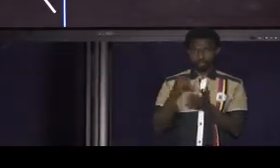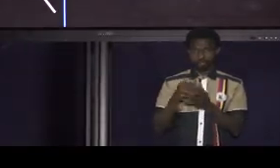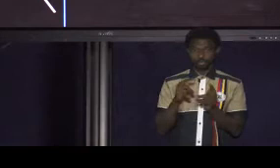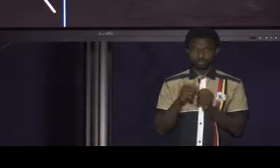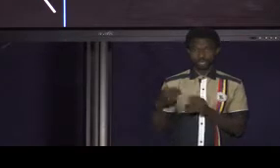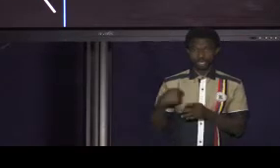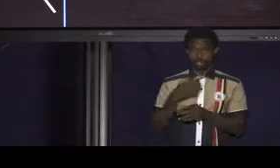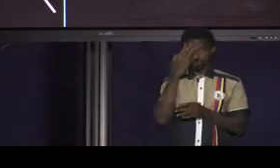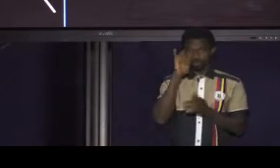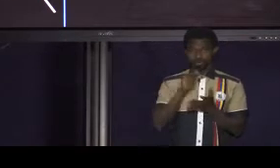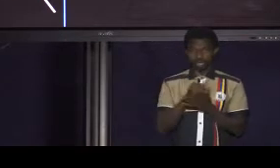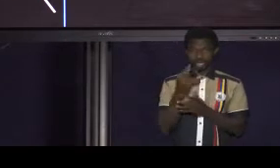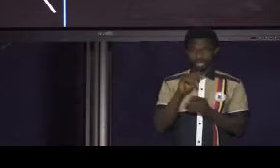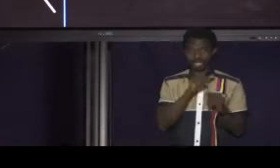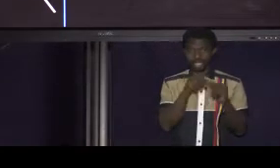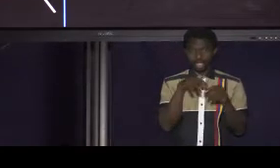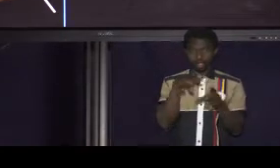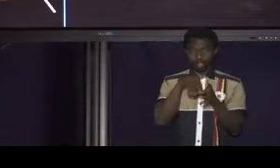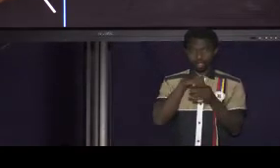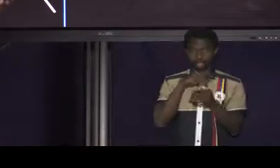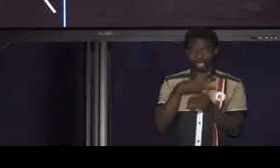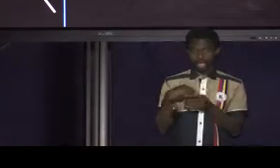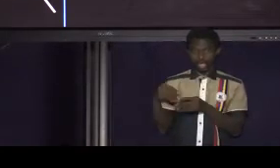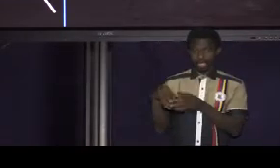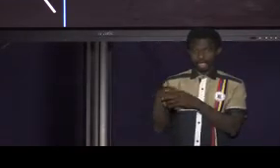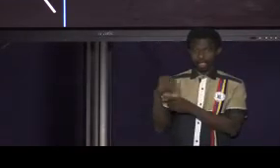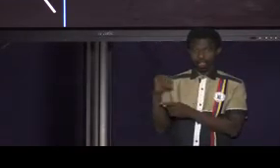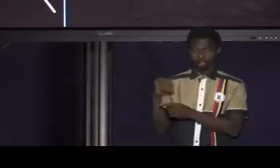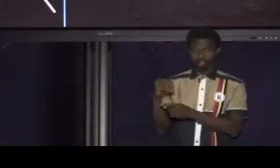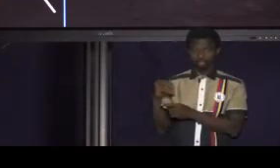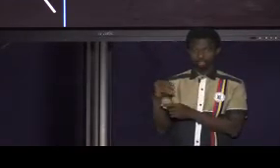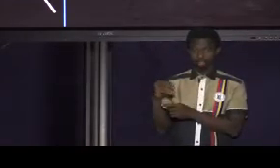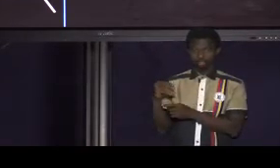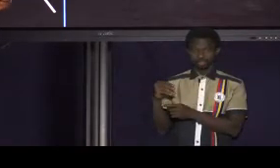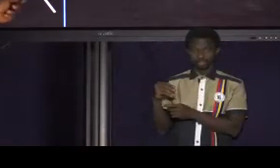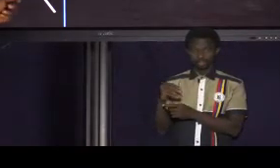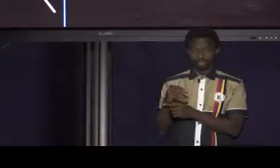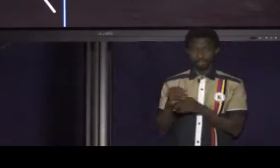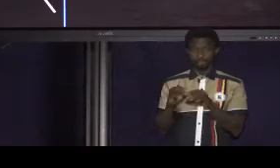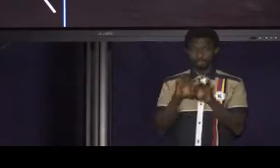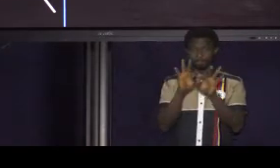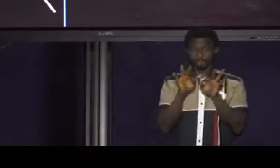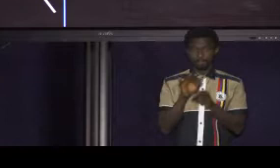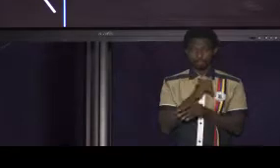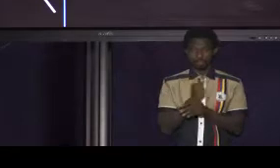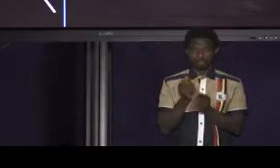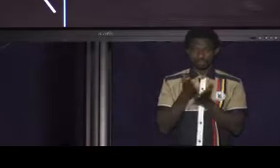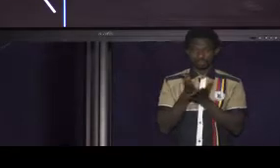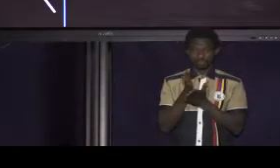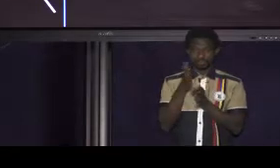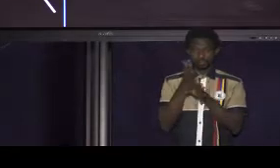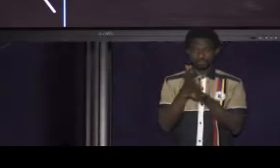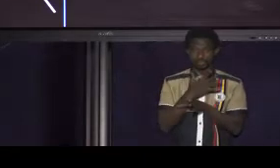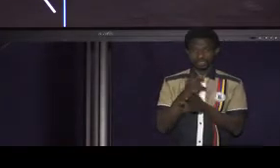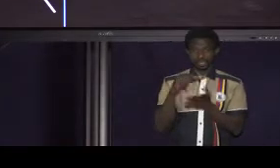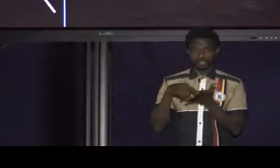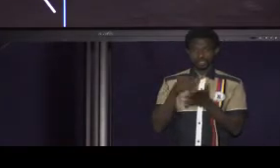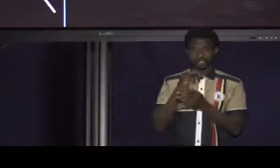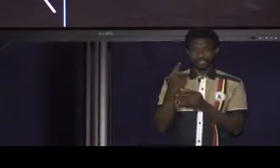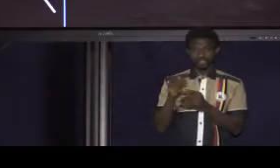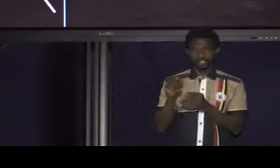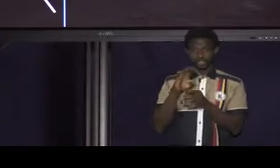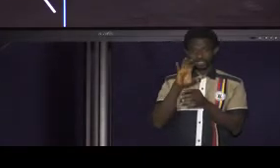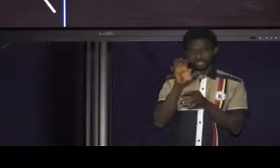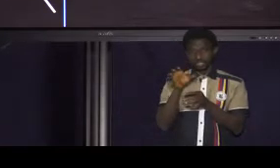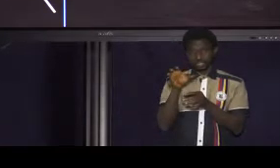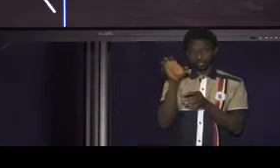that the angle inside and the angle outside form a straight line, and this is the semicircle